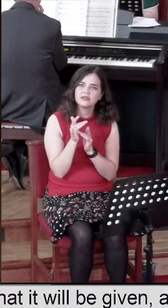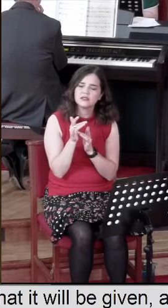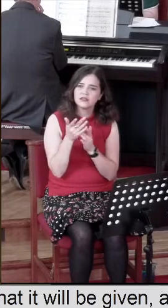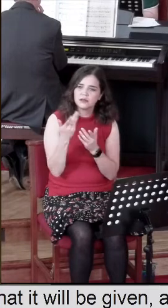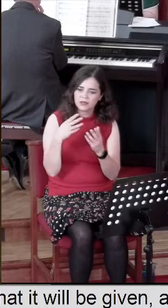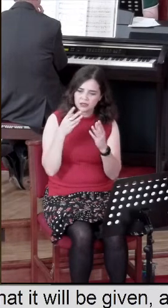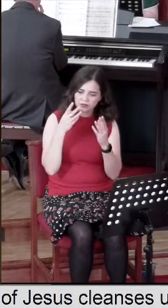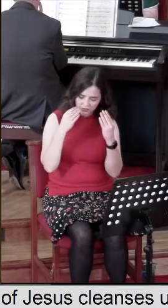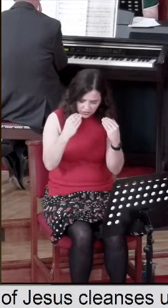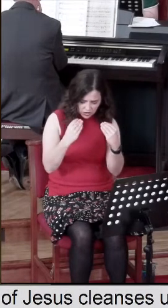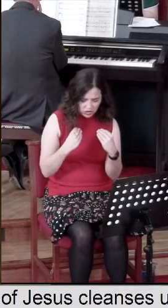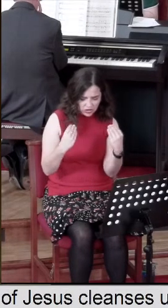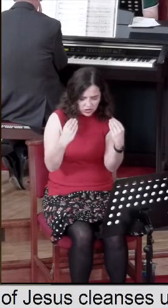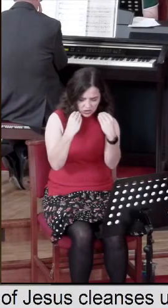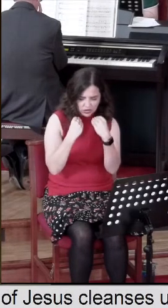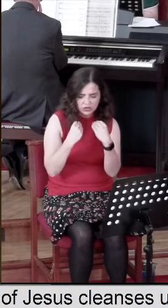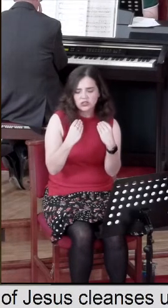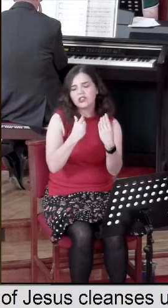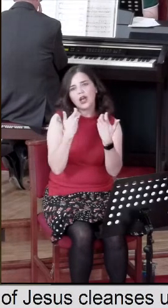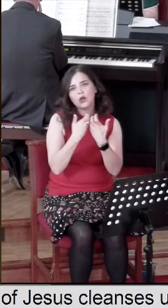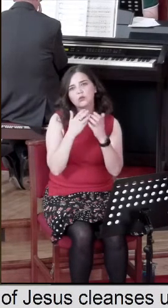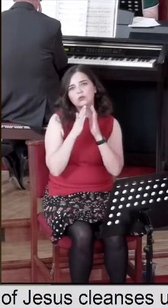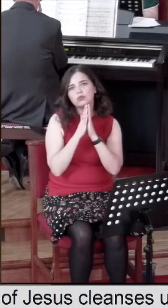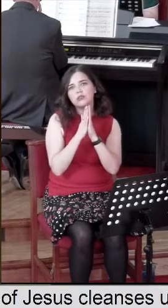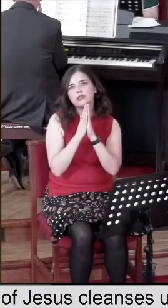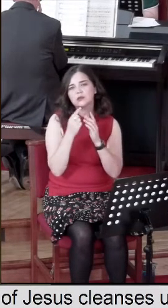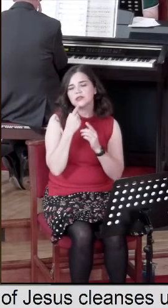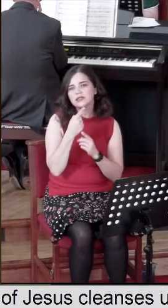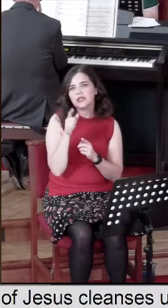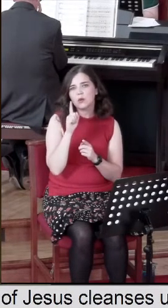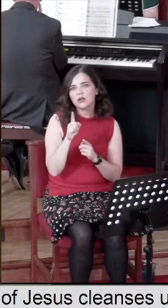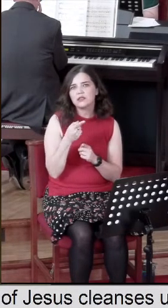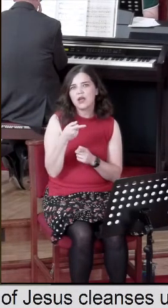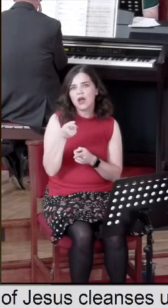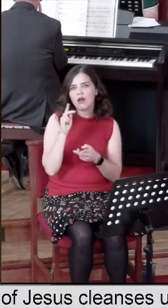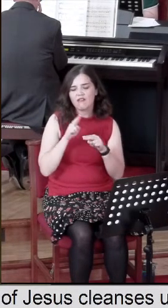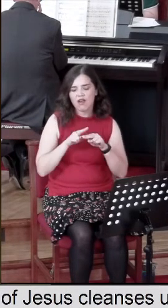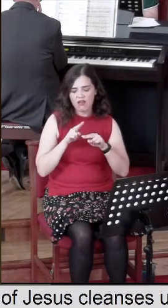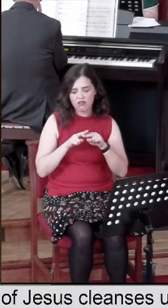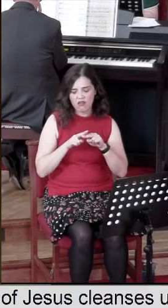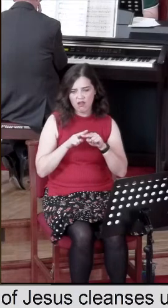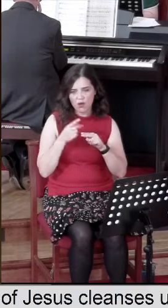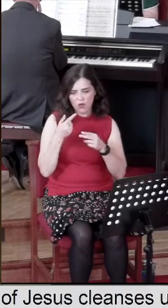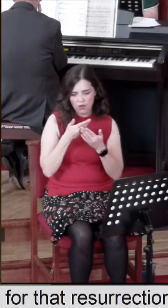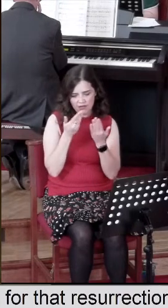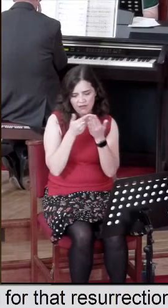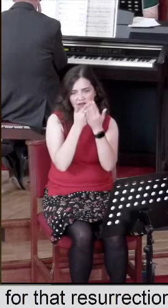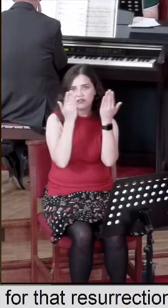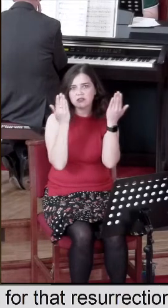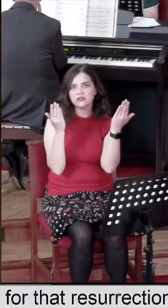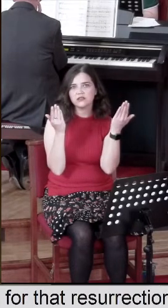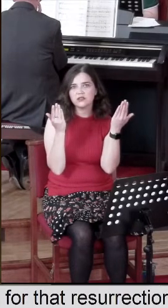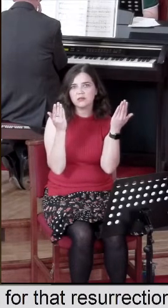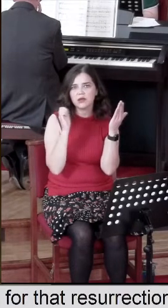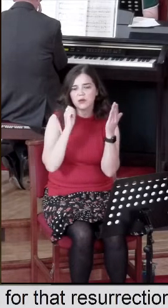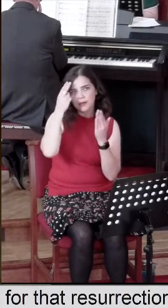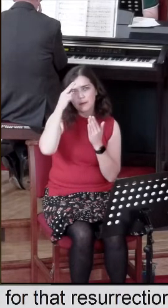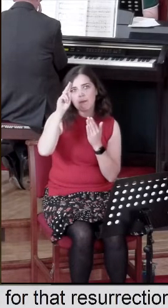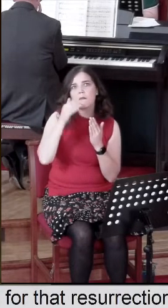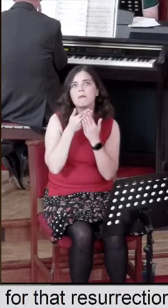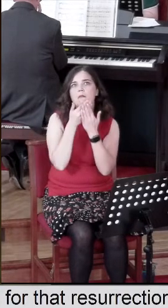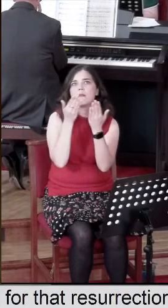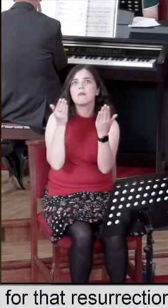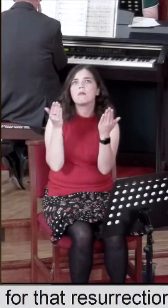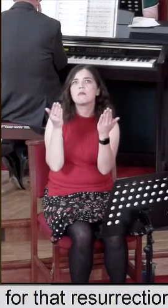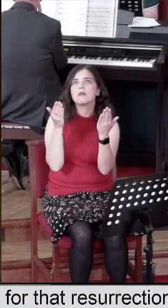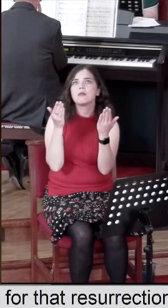together the family prayer, to say these words: Our Father, who art in heaven, hallowed be thy